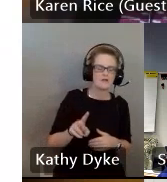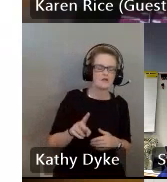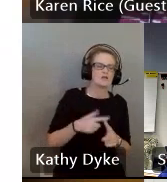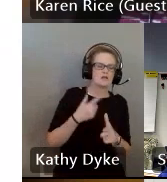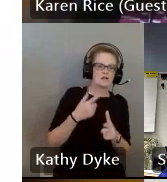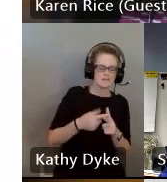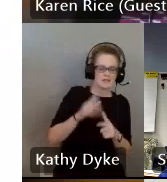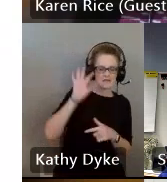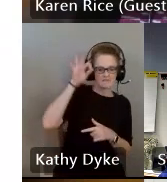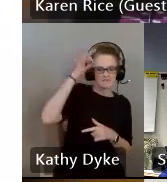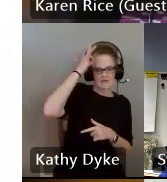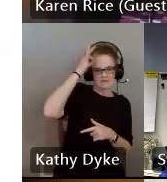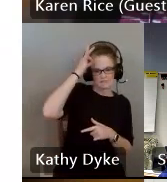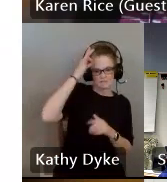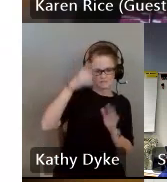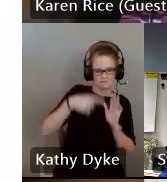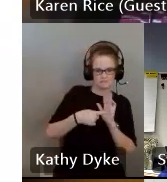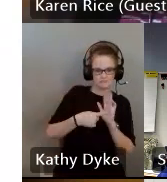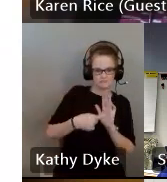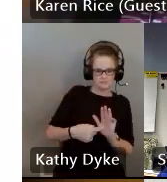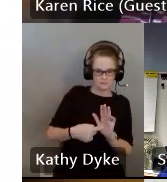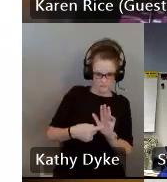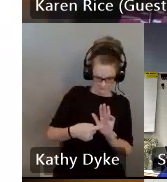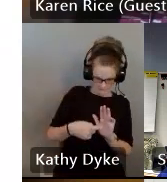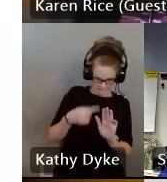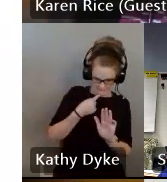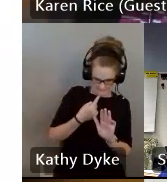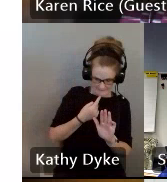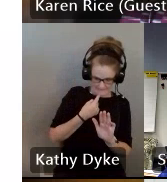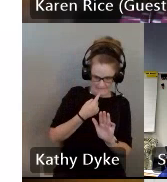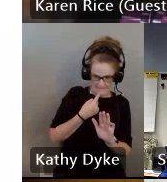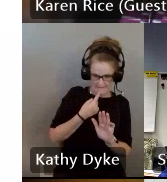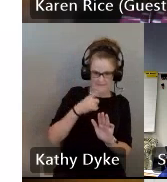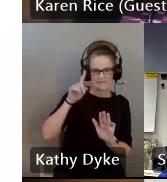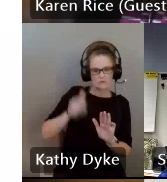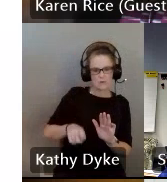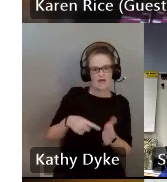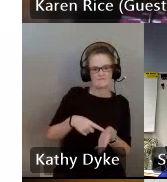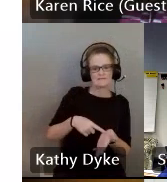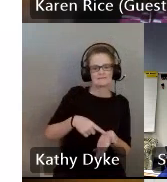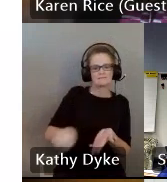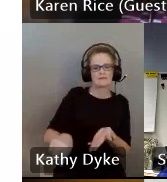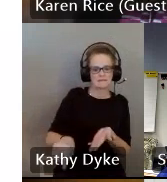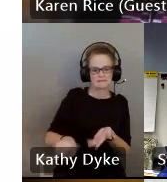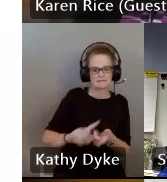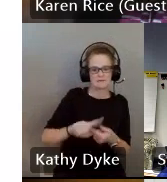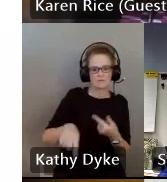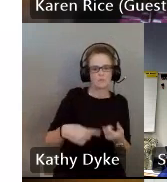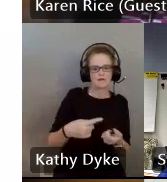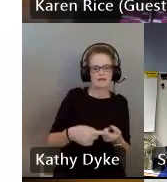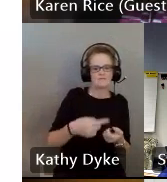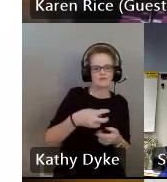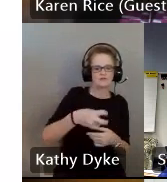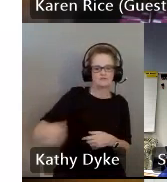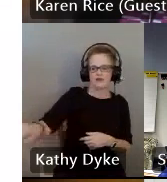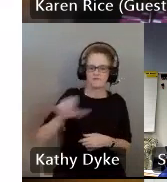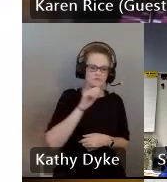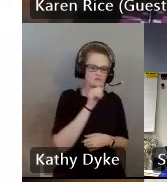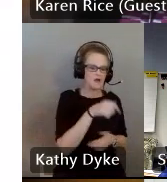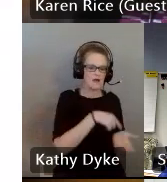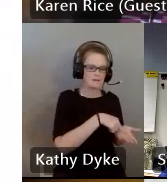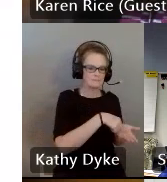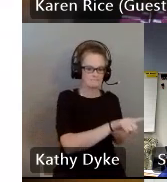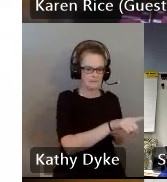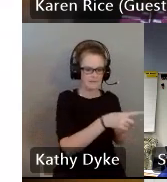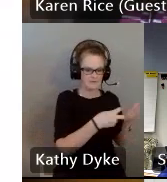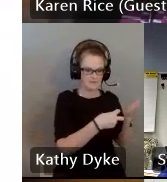guidance considers it obligated when you make the travel. So that's something